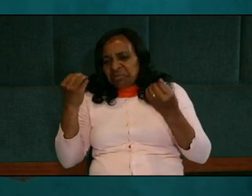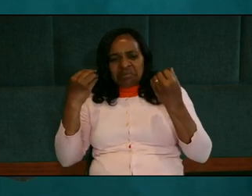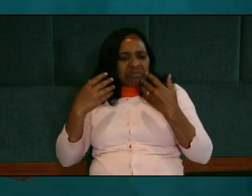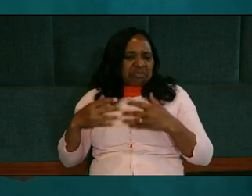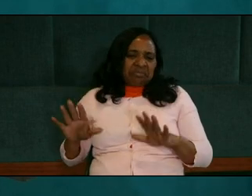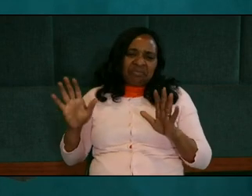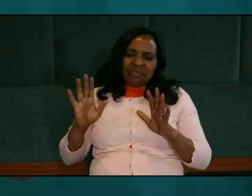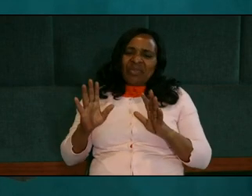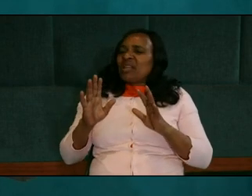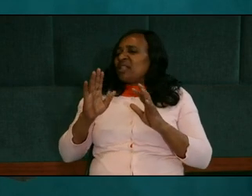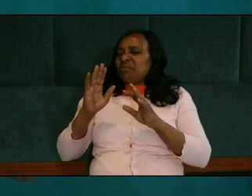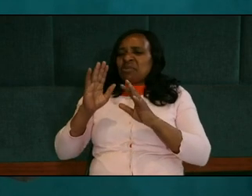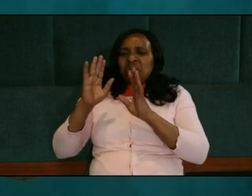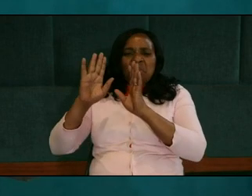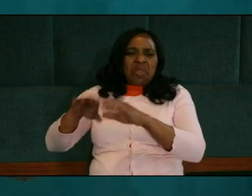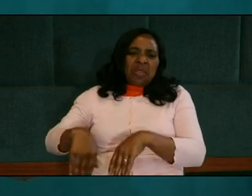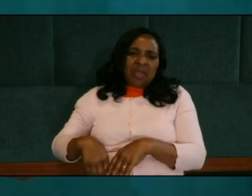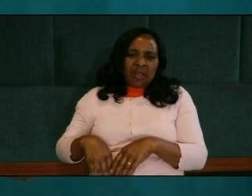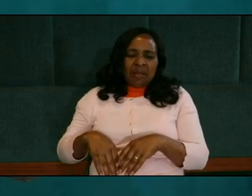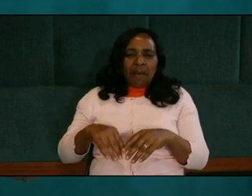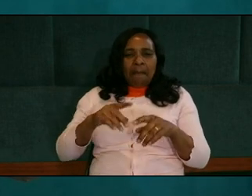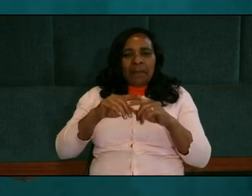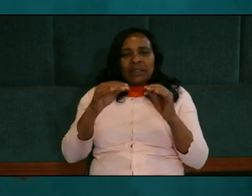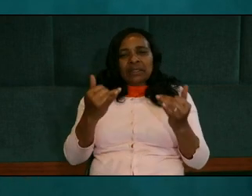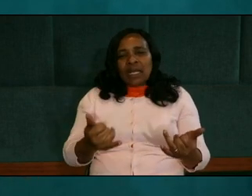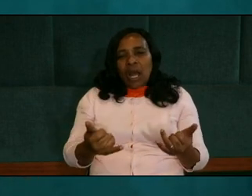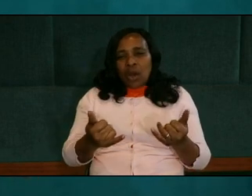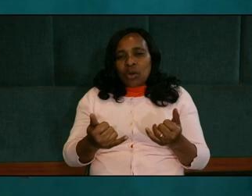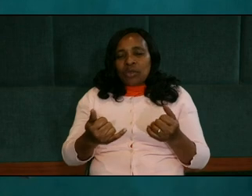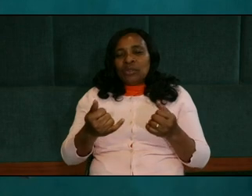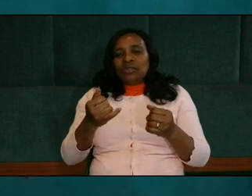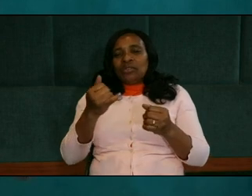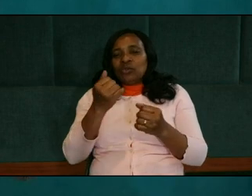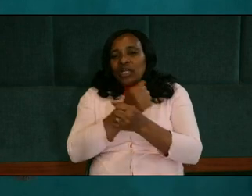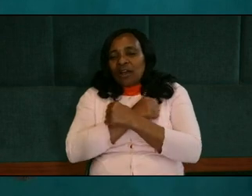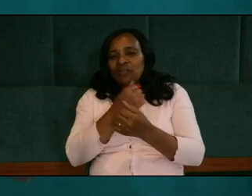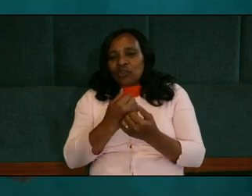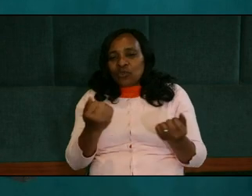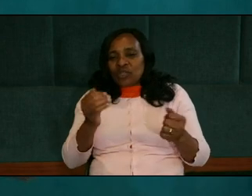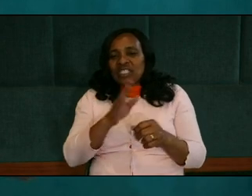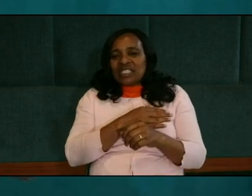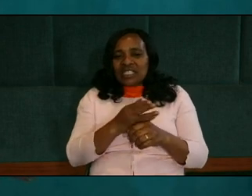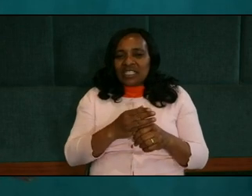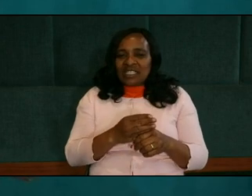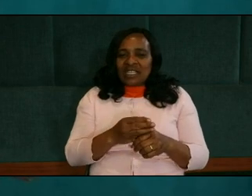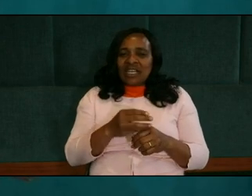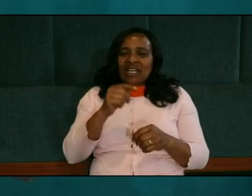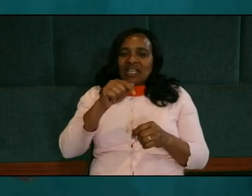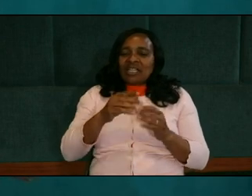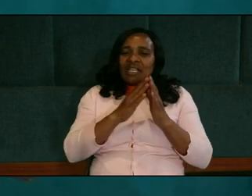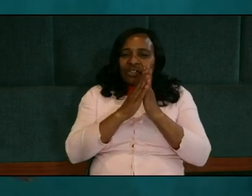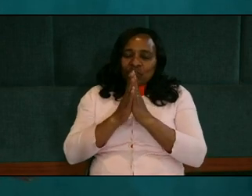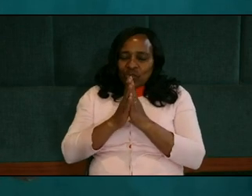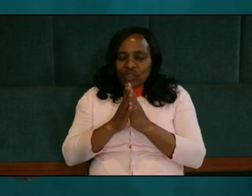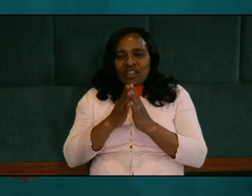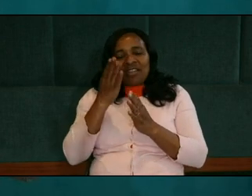dip, right? And we love it when the children sing that song. But there's a story there, like God will test